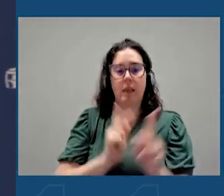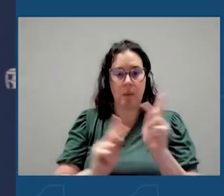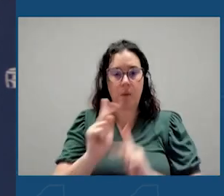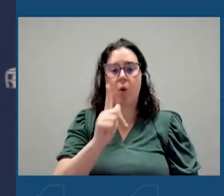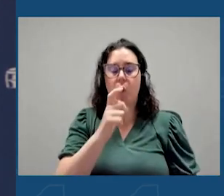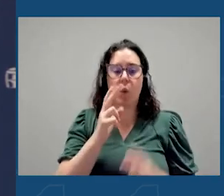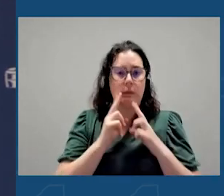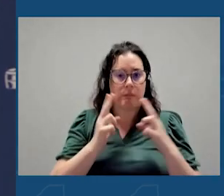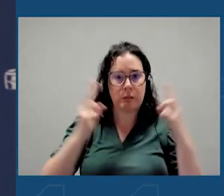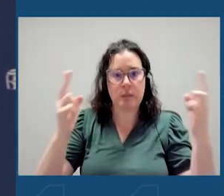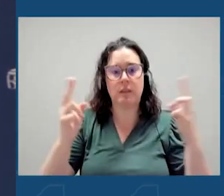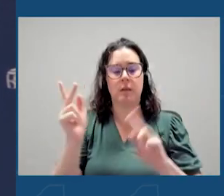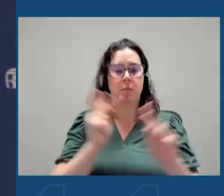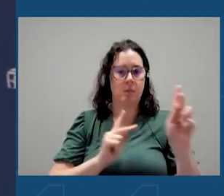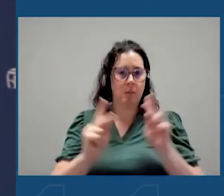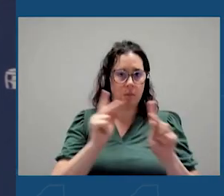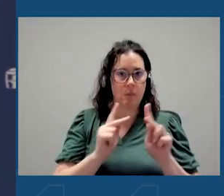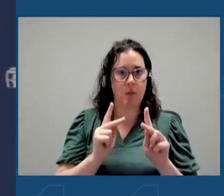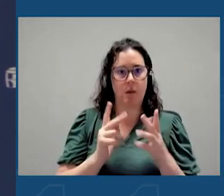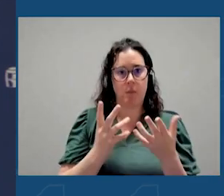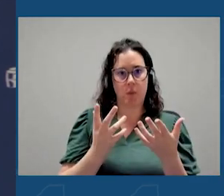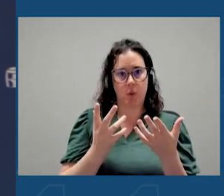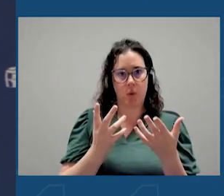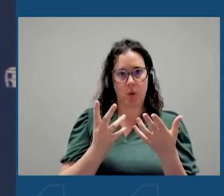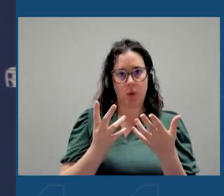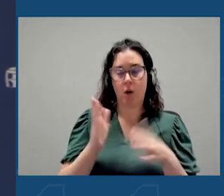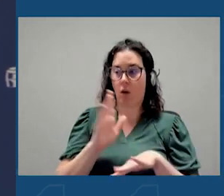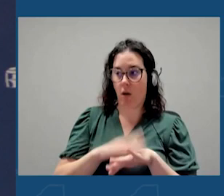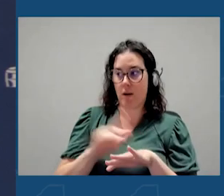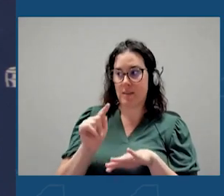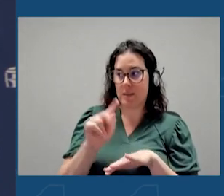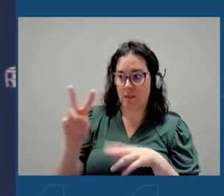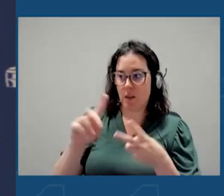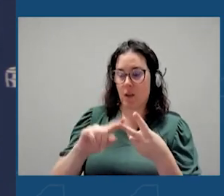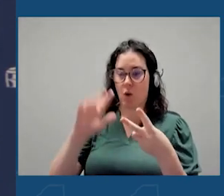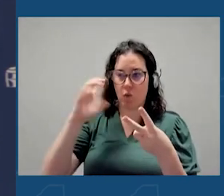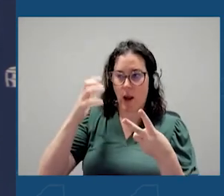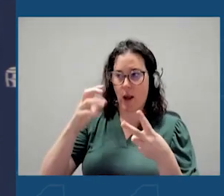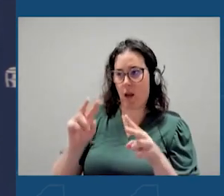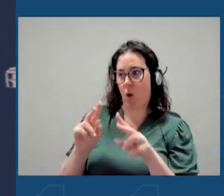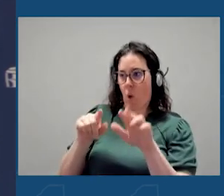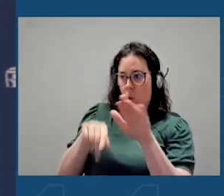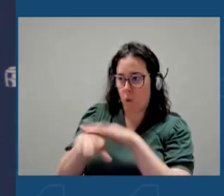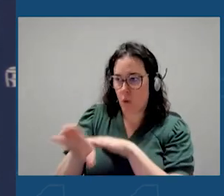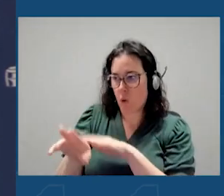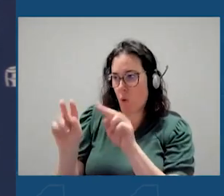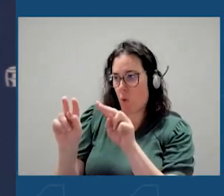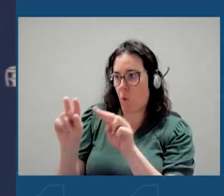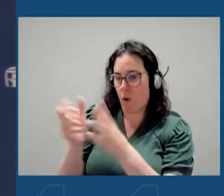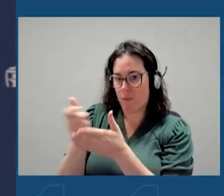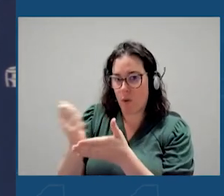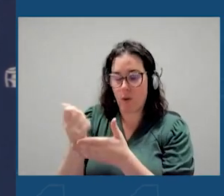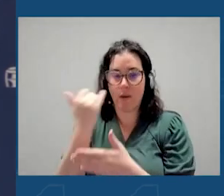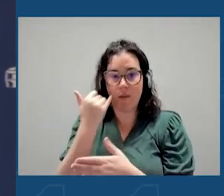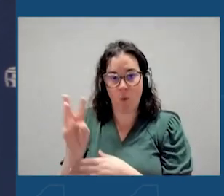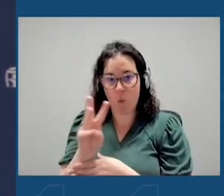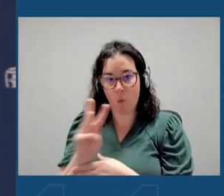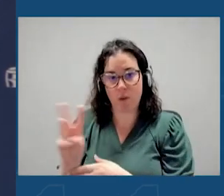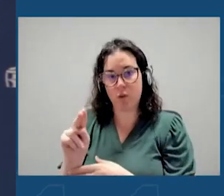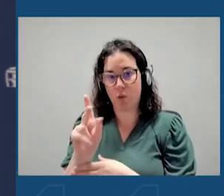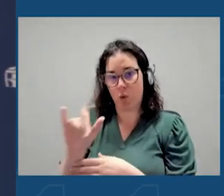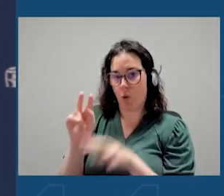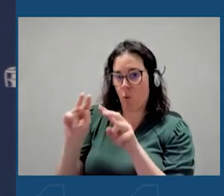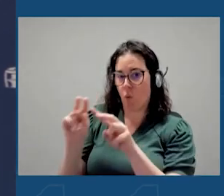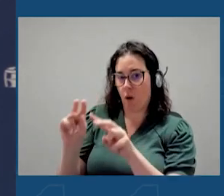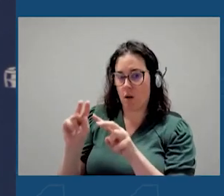people who probably tuned into the Bills in person or on the radio or on television every single week as well, because if you're a Western New Yorker, that's what you do. And we